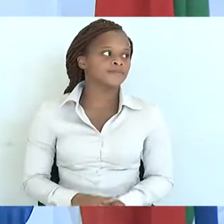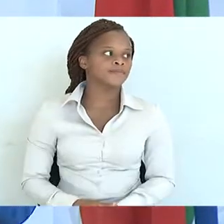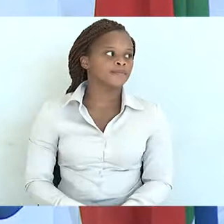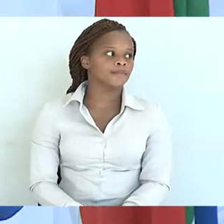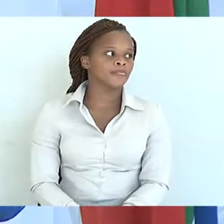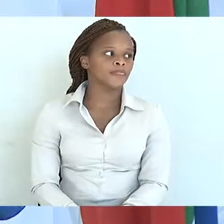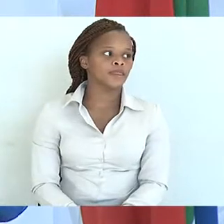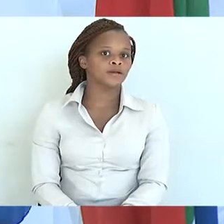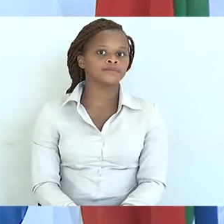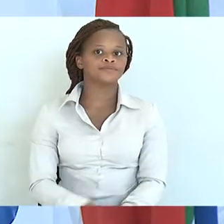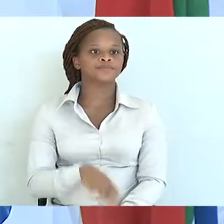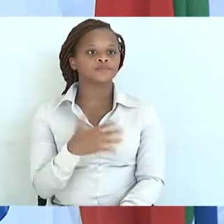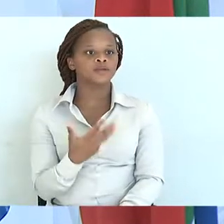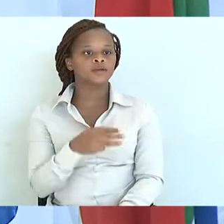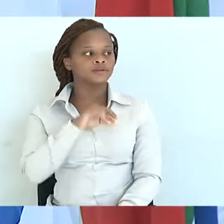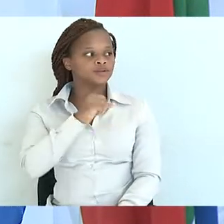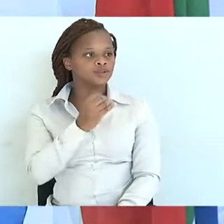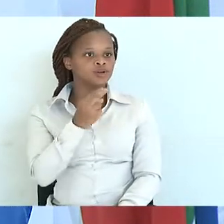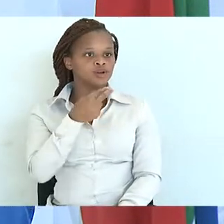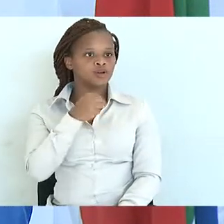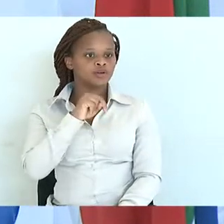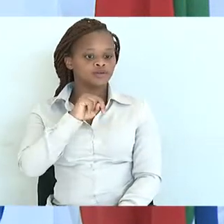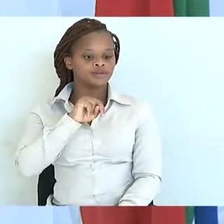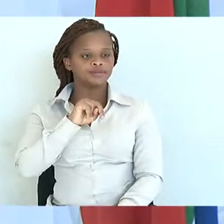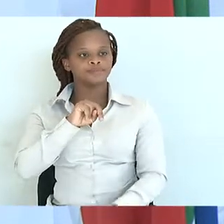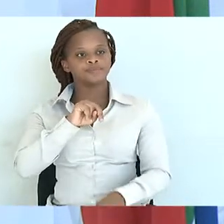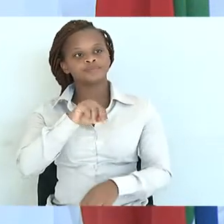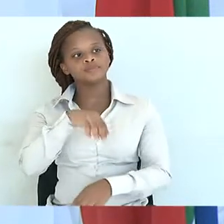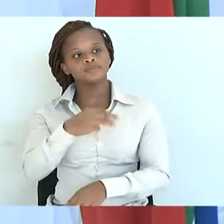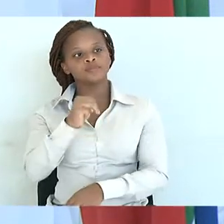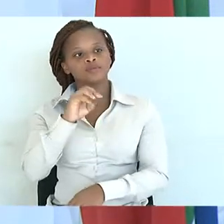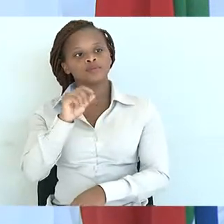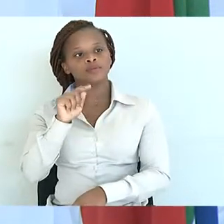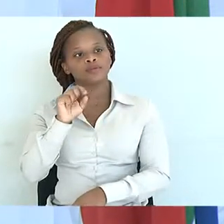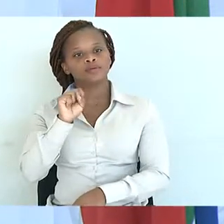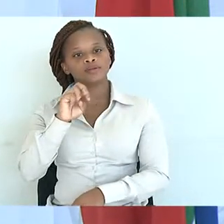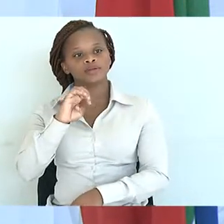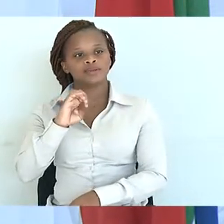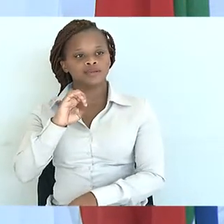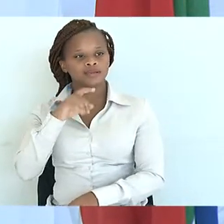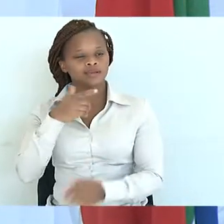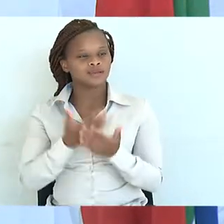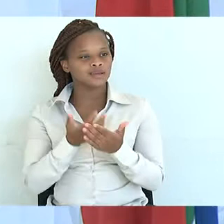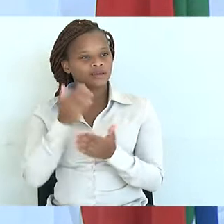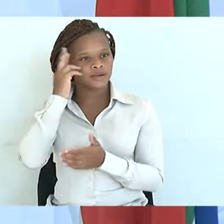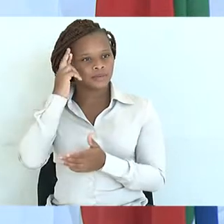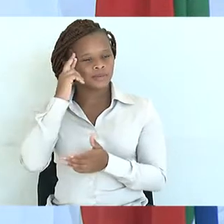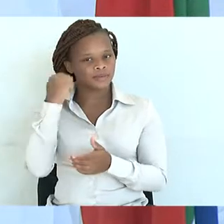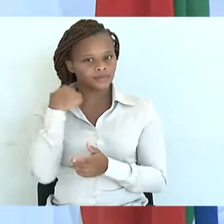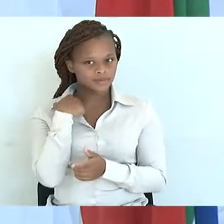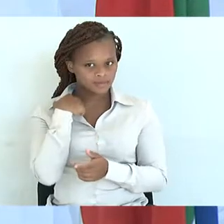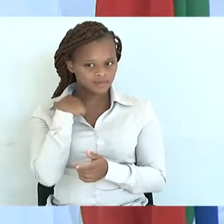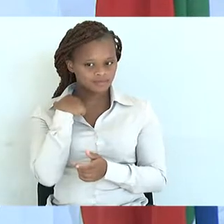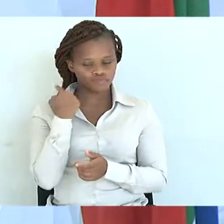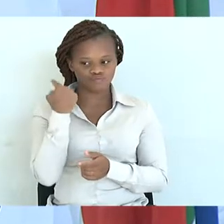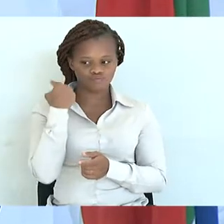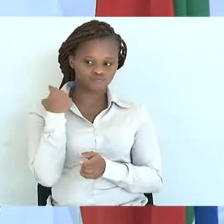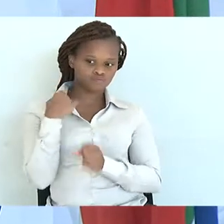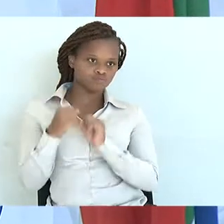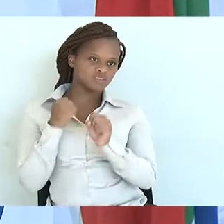Ubaba uJohn Motsa uzokhumbula ukuthi kunyaka odlule ngangiye kwi-event ye-Sports